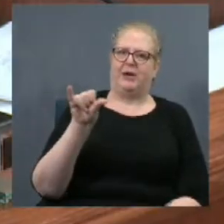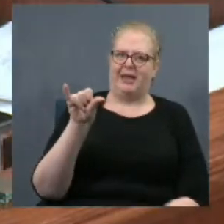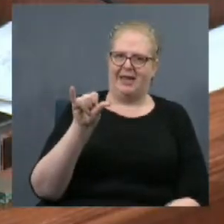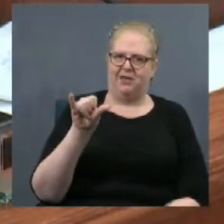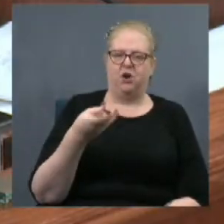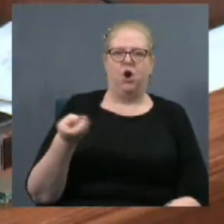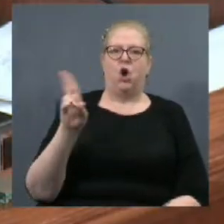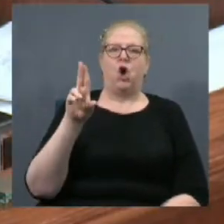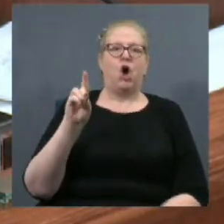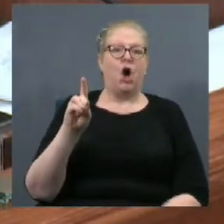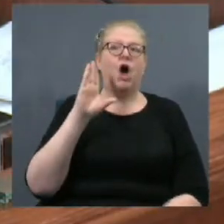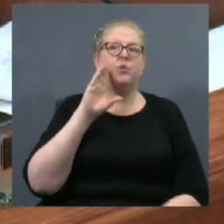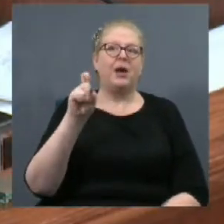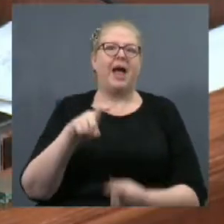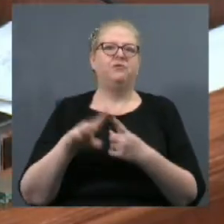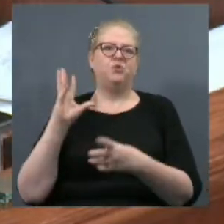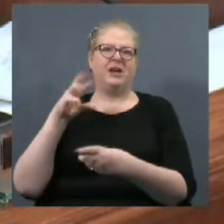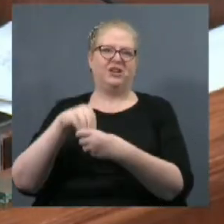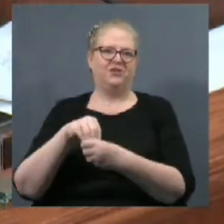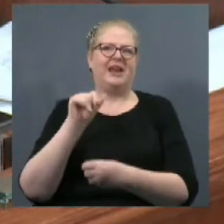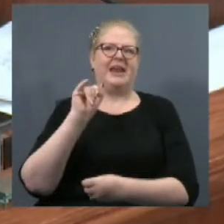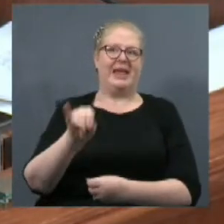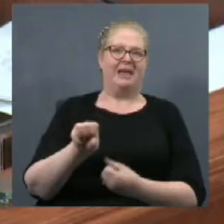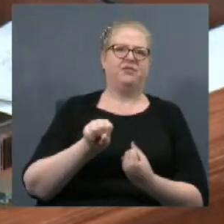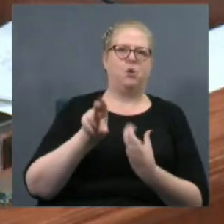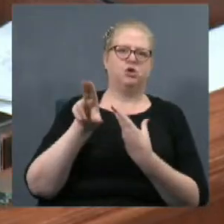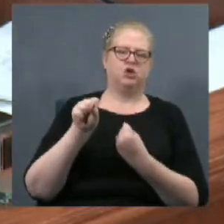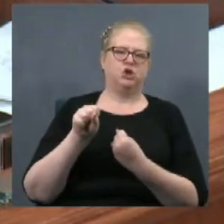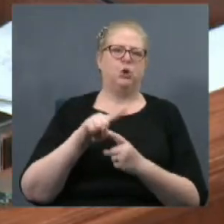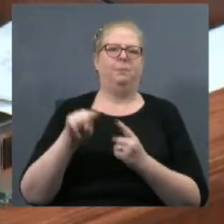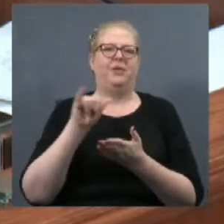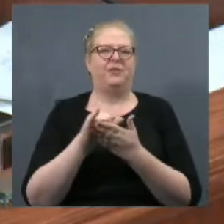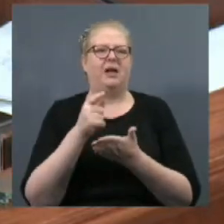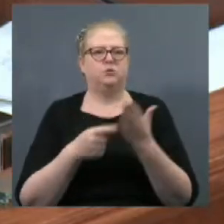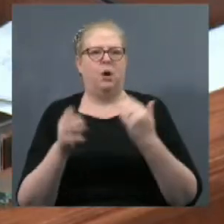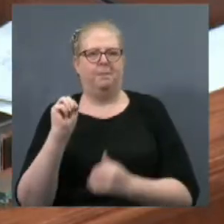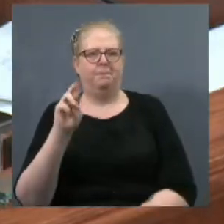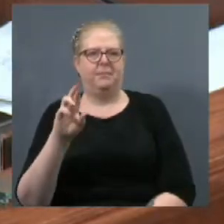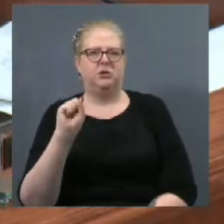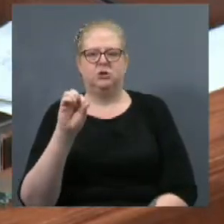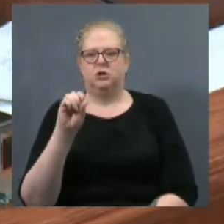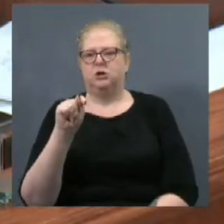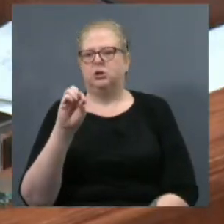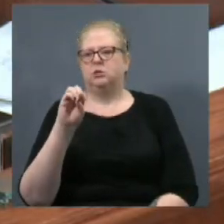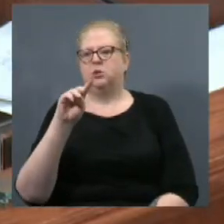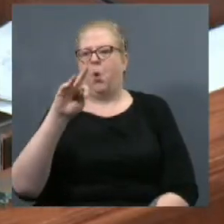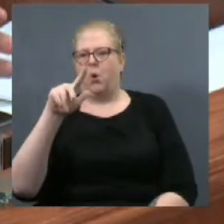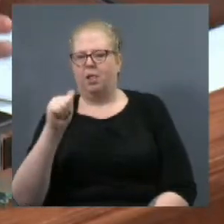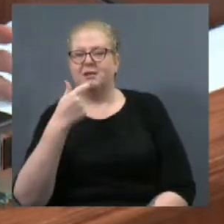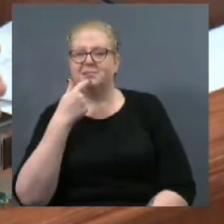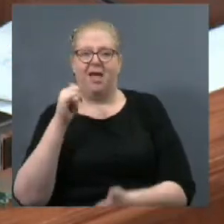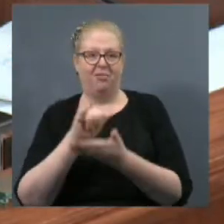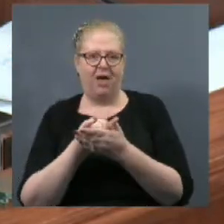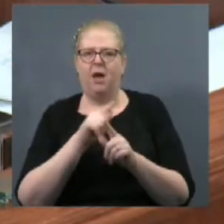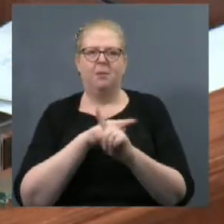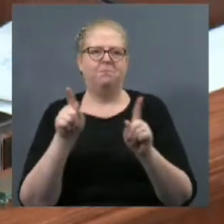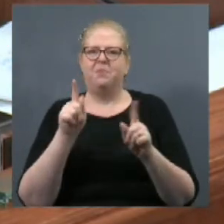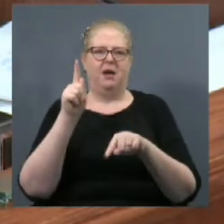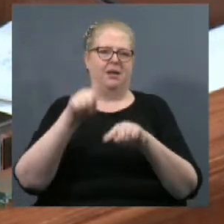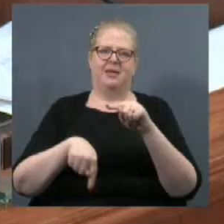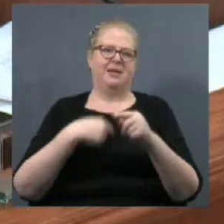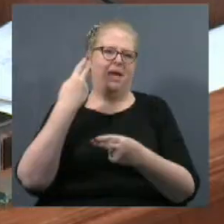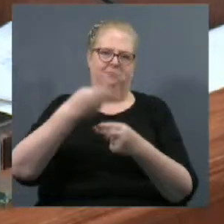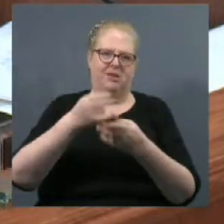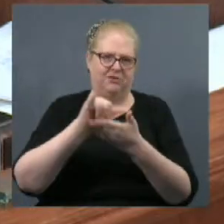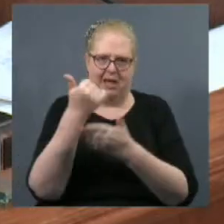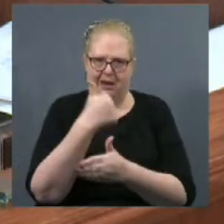because they haven't been sued, and that's one of the points that Mr. Stodel has made, but Mr. Stodel cannot raise that anymore because of an agreement he's